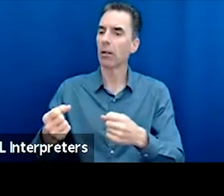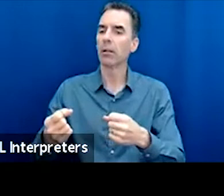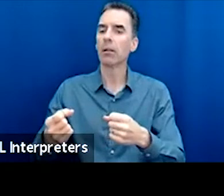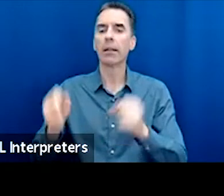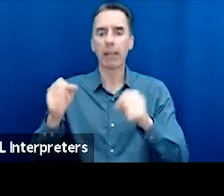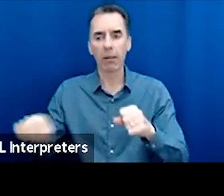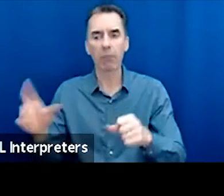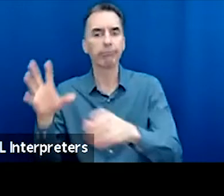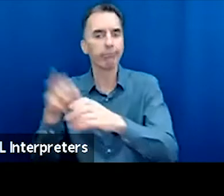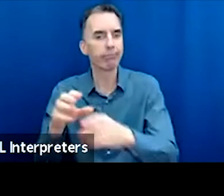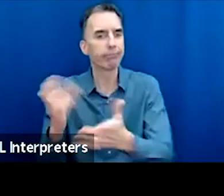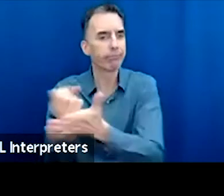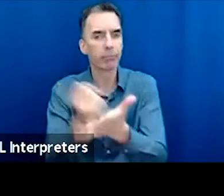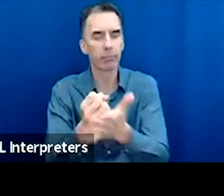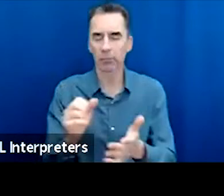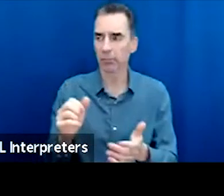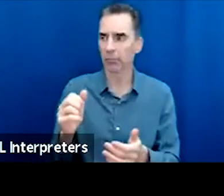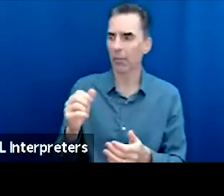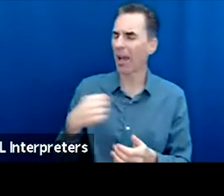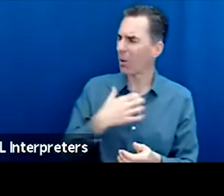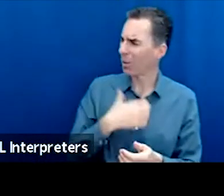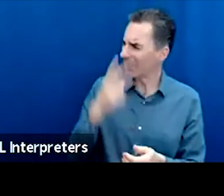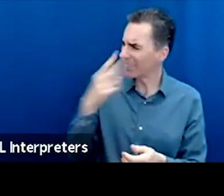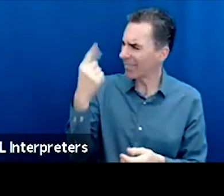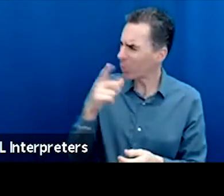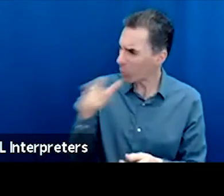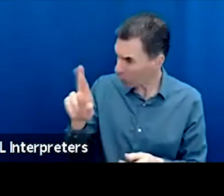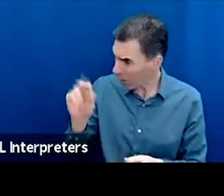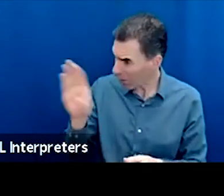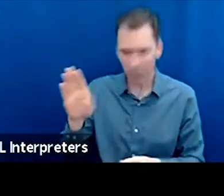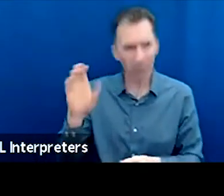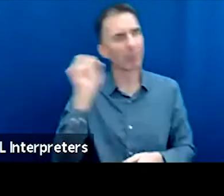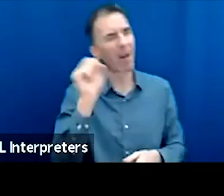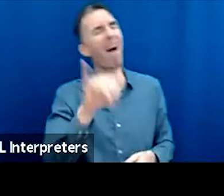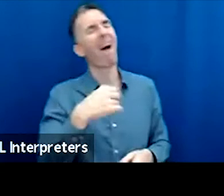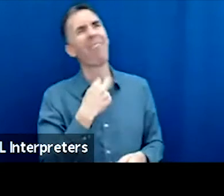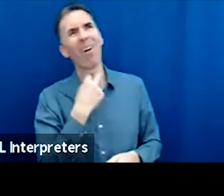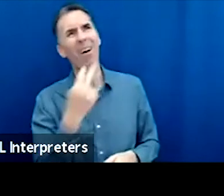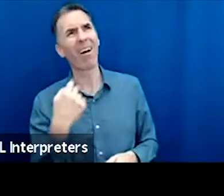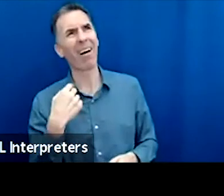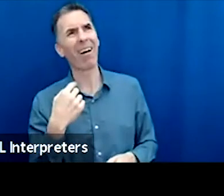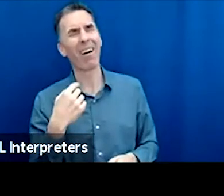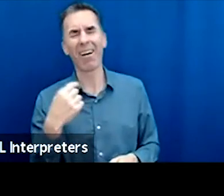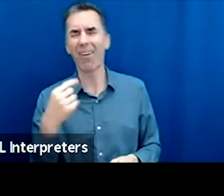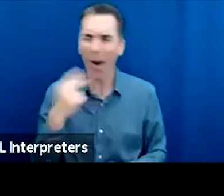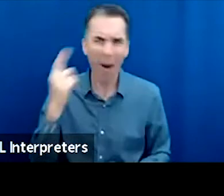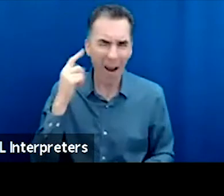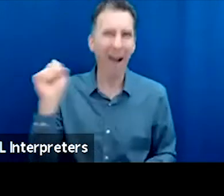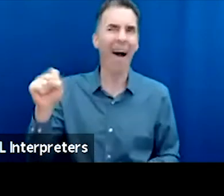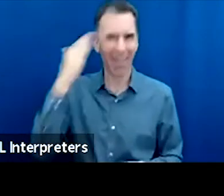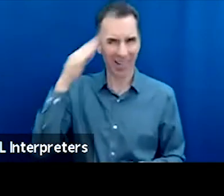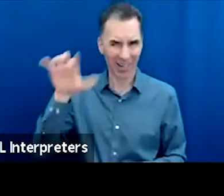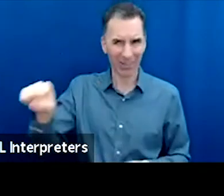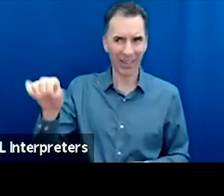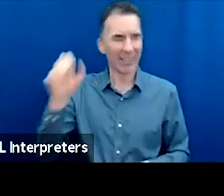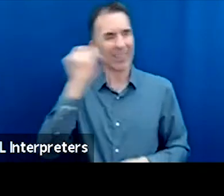Right. And Oh, there's a disadvantage to not being able to see you. That's Rob, isn't it? Mhm. yeah, Thought I recognized the voice. Good to have you here, Rob. thank